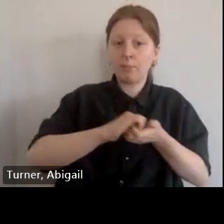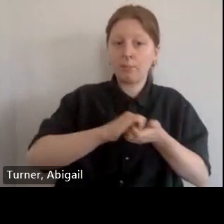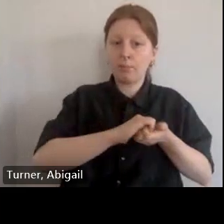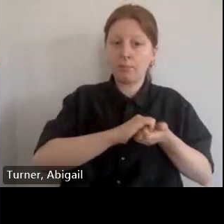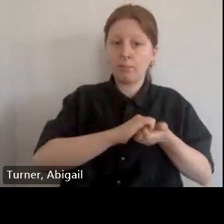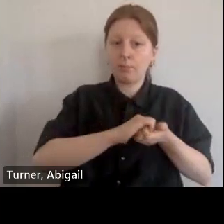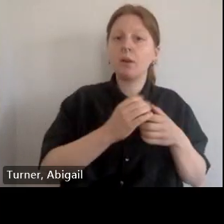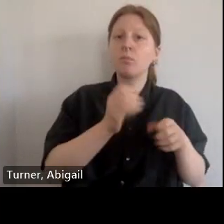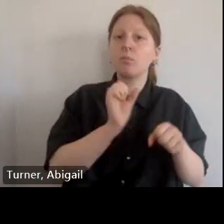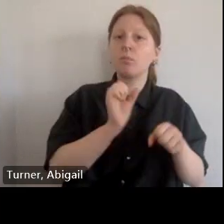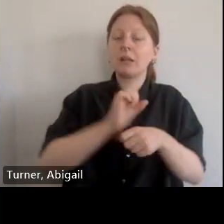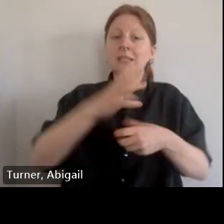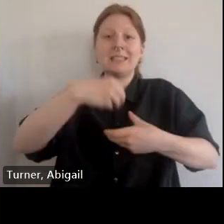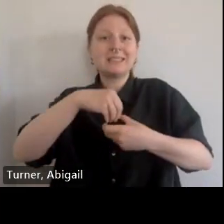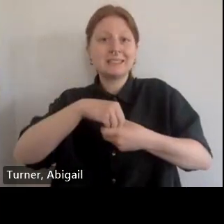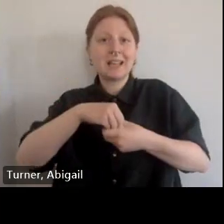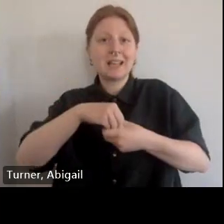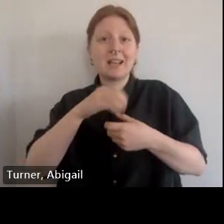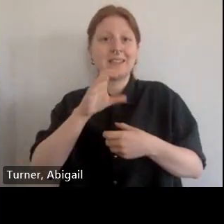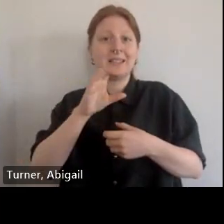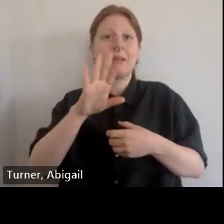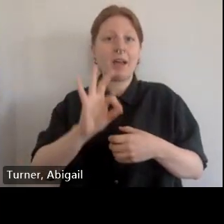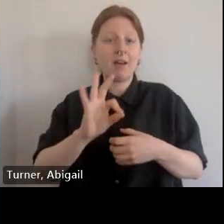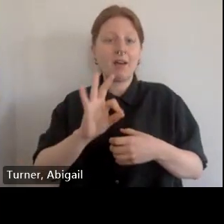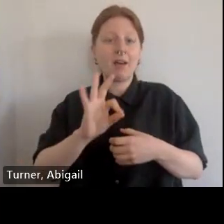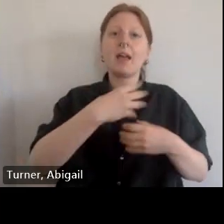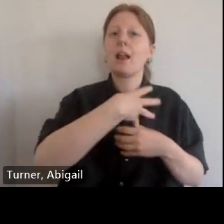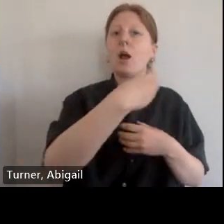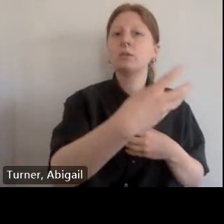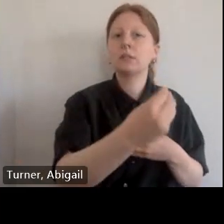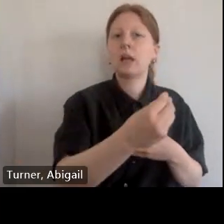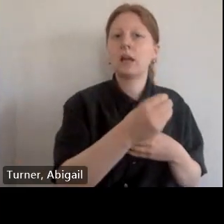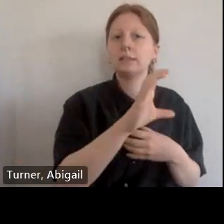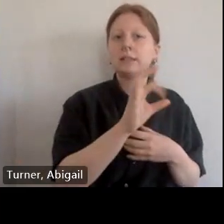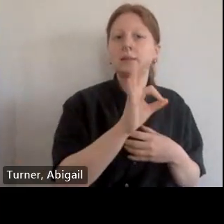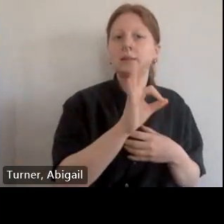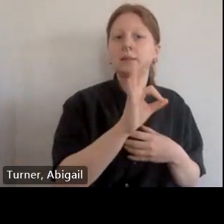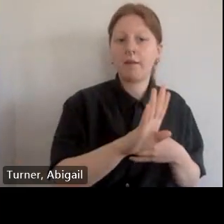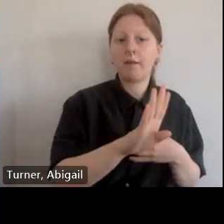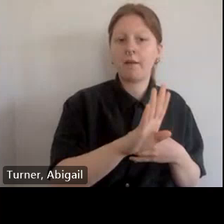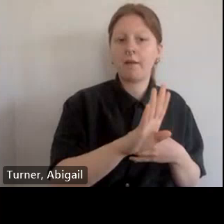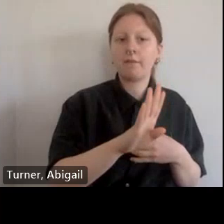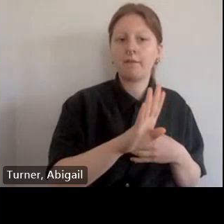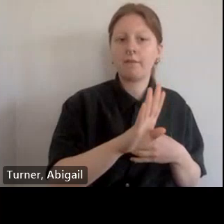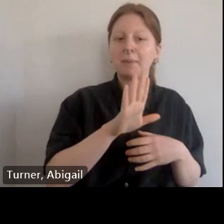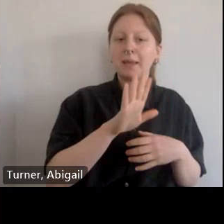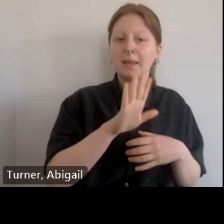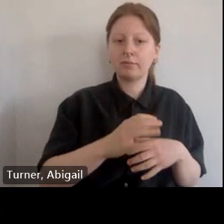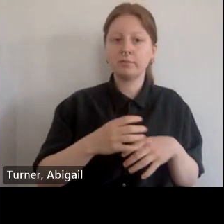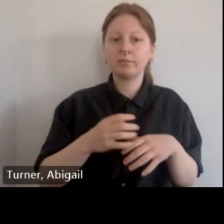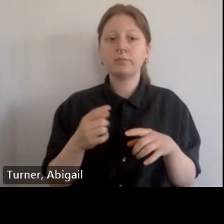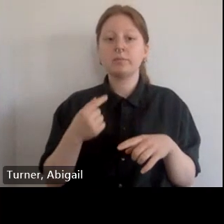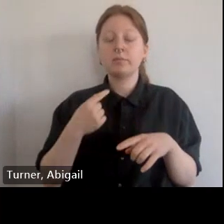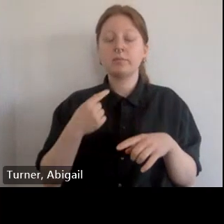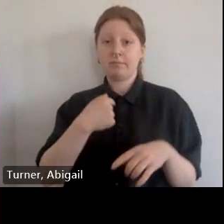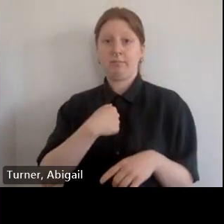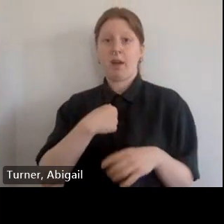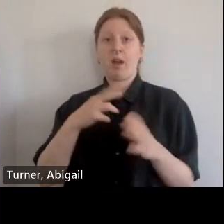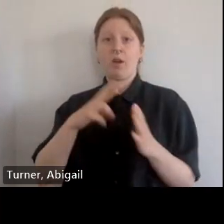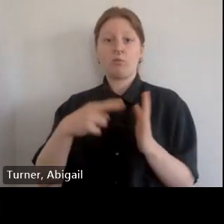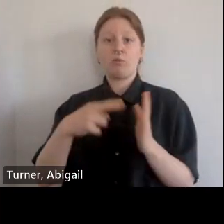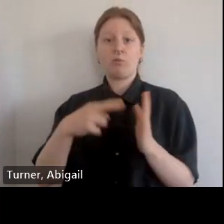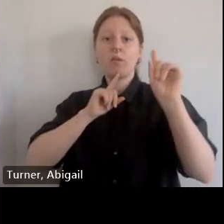only do I work internally with the WAVES committee that was formerly the DIJ committee, I report to the Board of Trustees, so